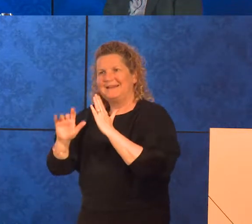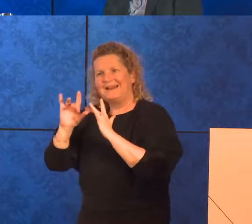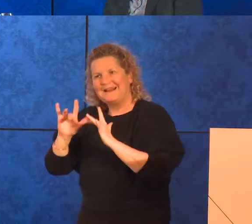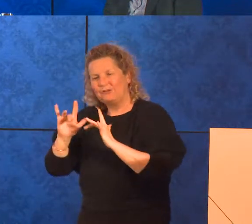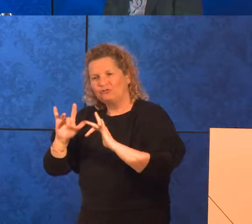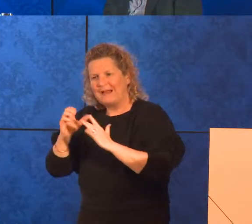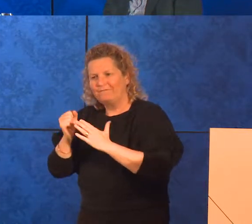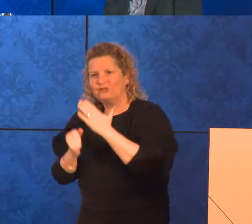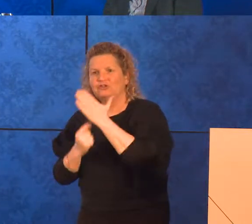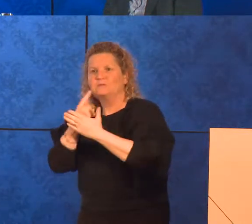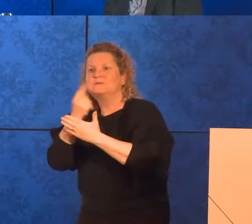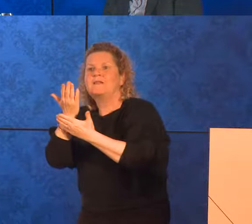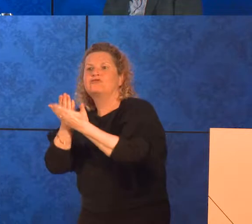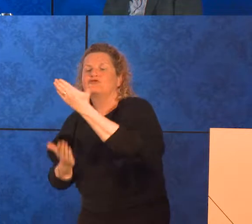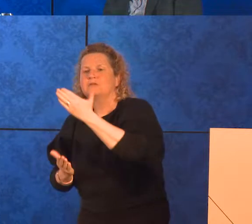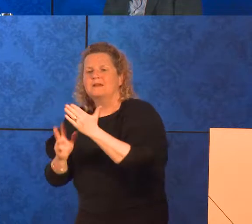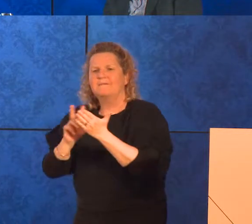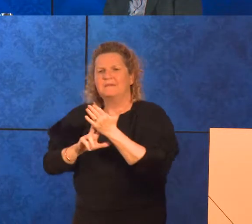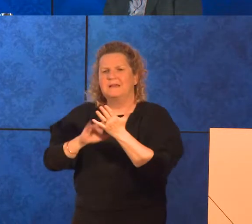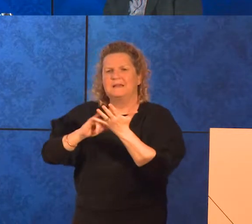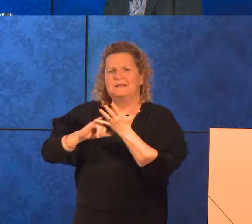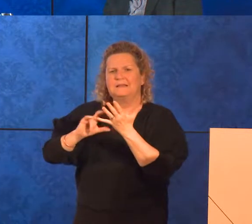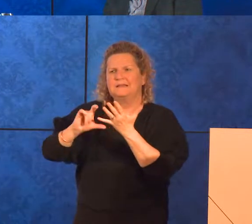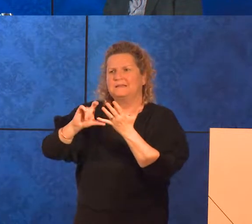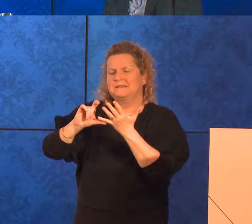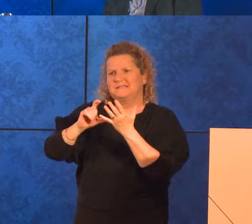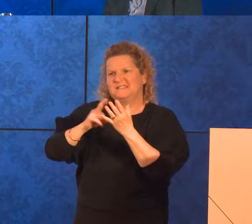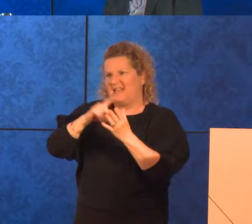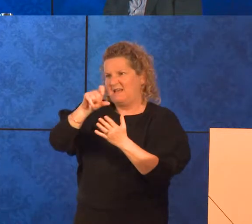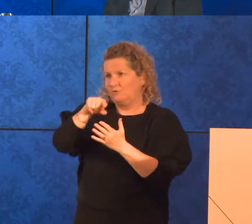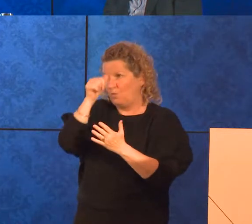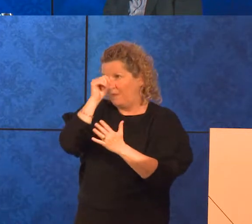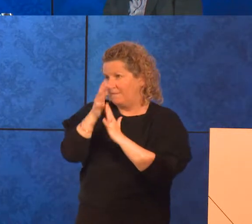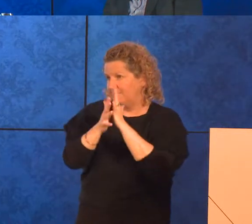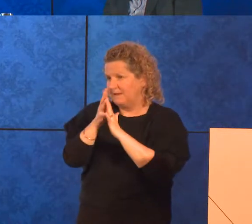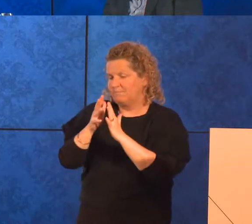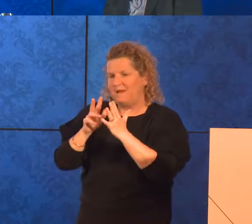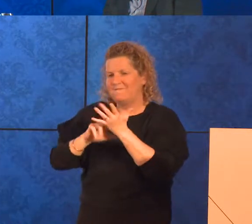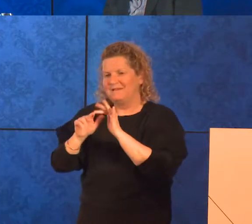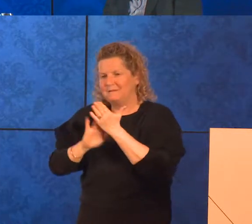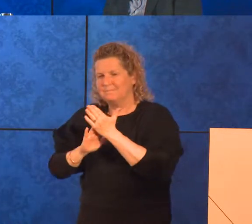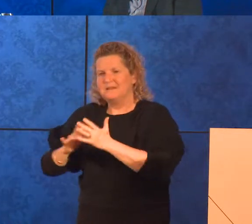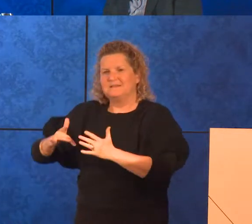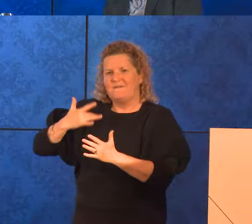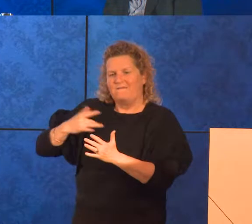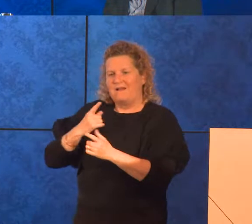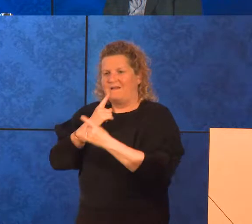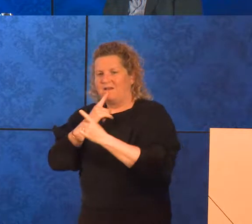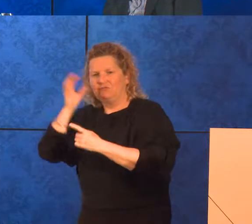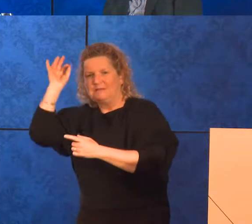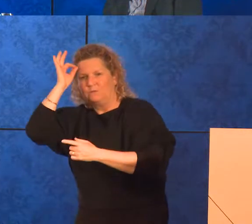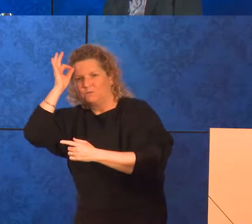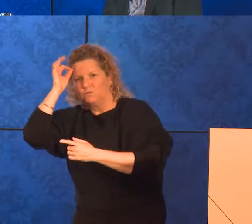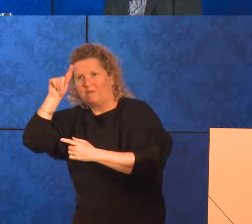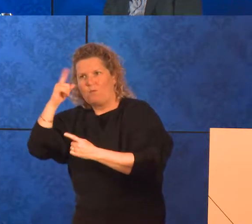that was the creation of VSAC, which I'm sure a lot of you probably do know what that is, but Victim Survivor Advisory Council was